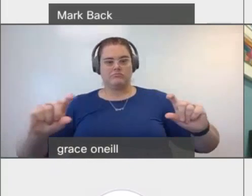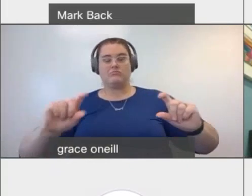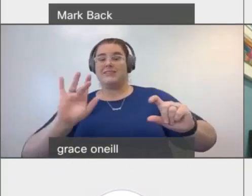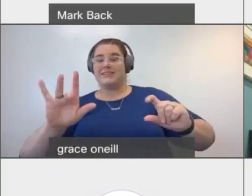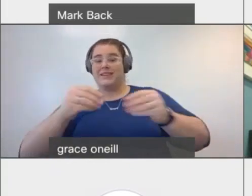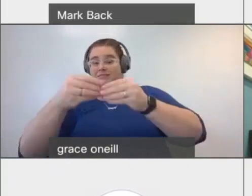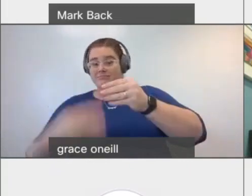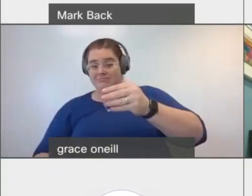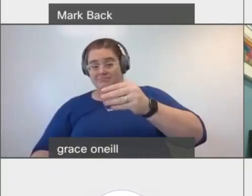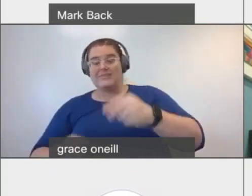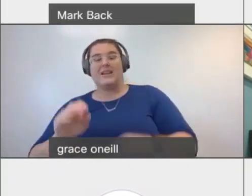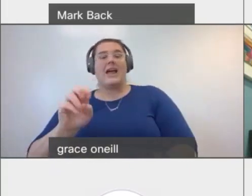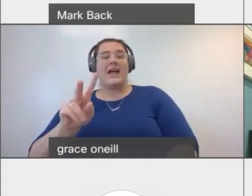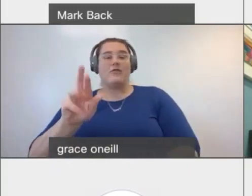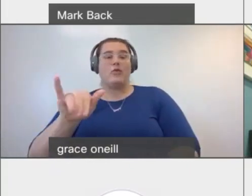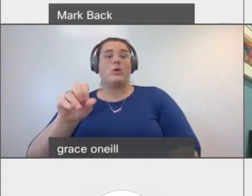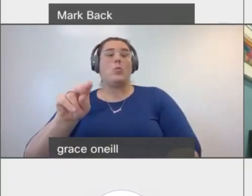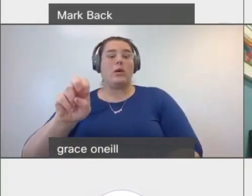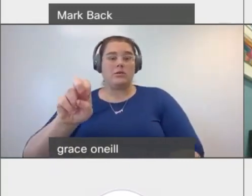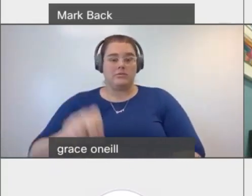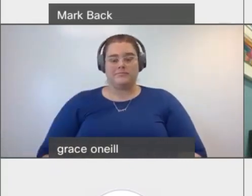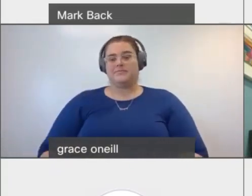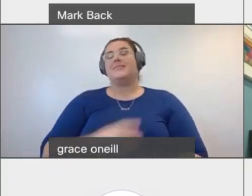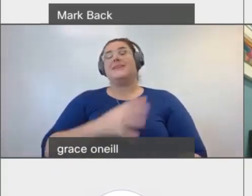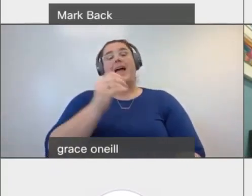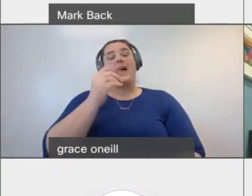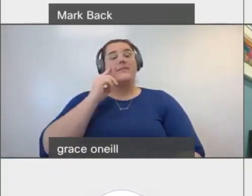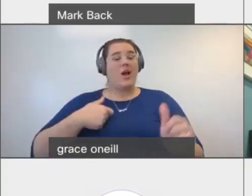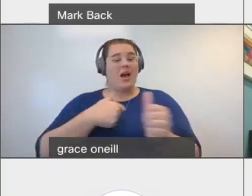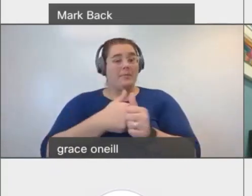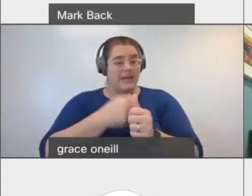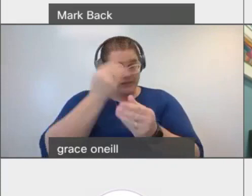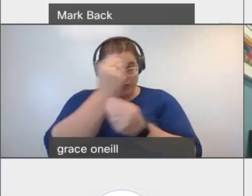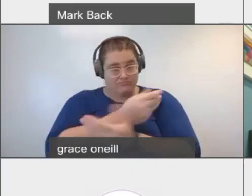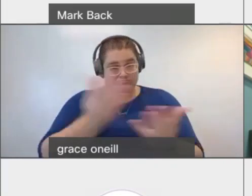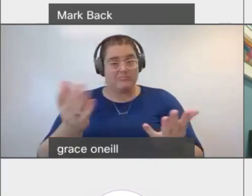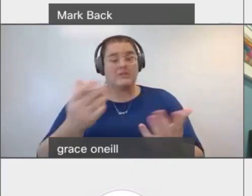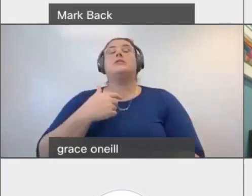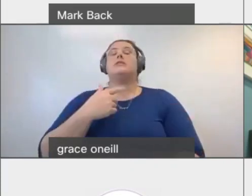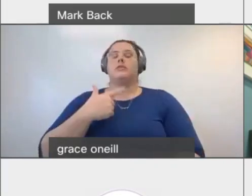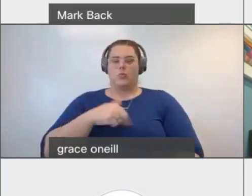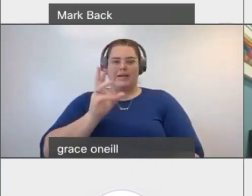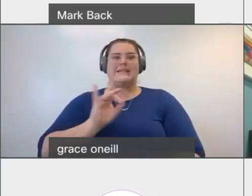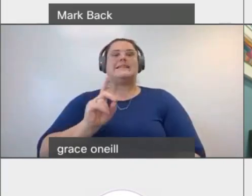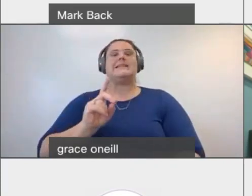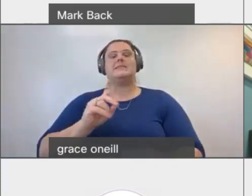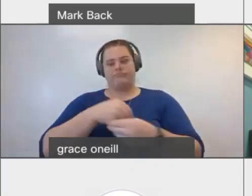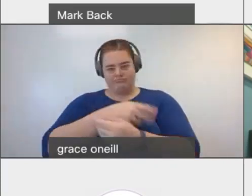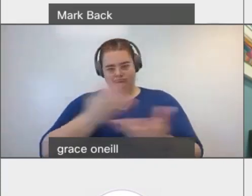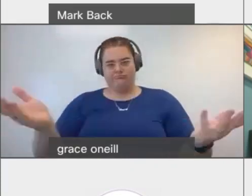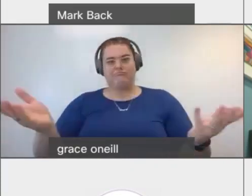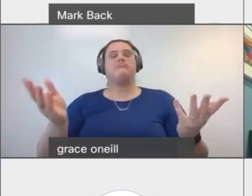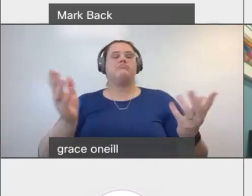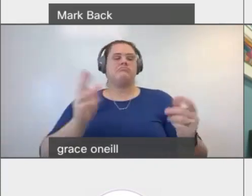Just as an update before we get this question, transmittal did go out so that providers will have